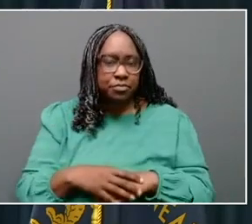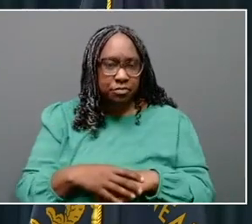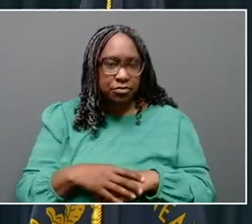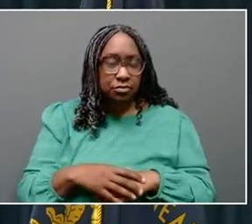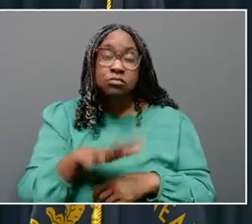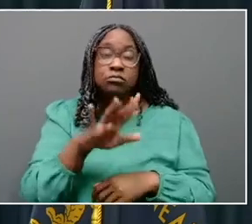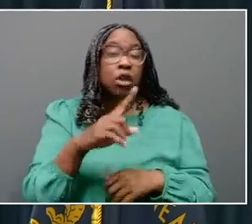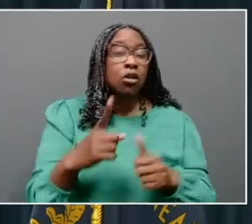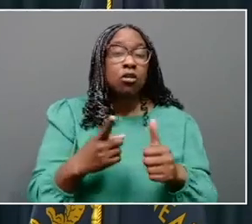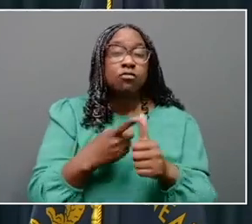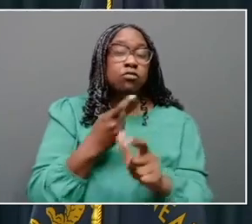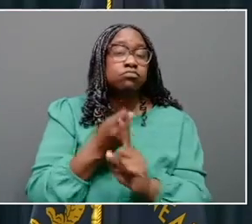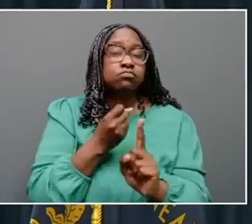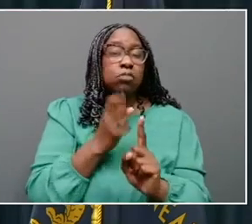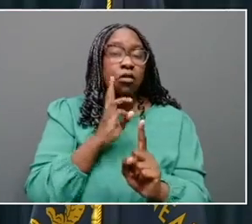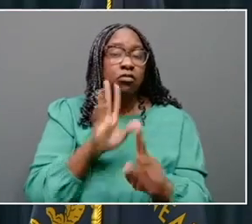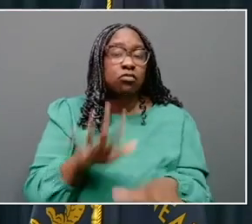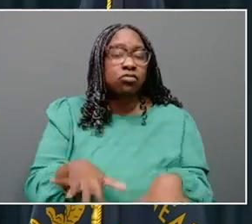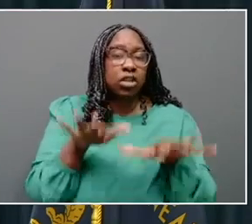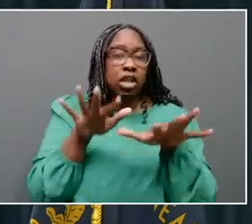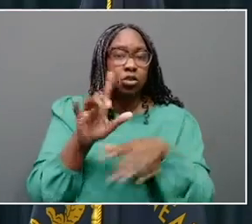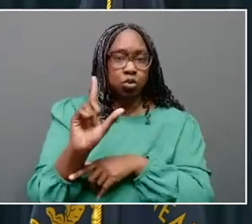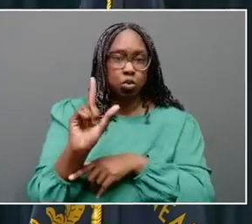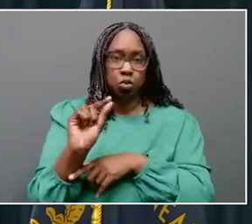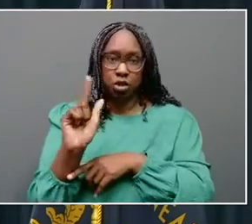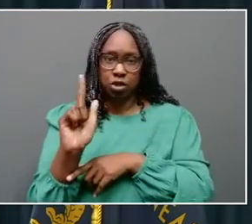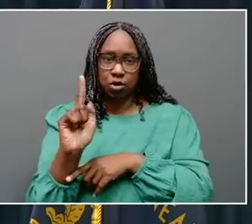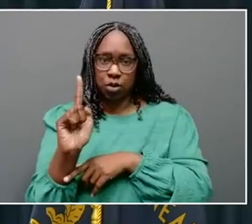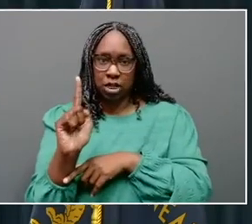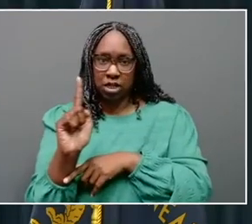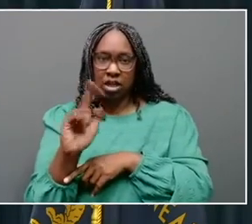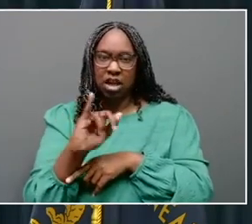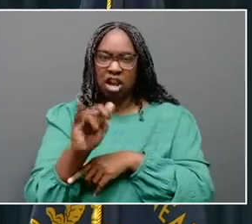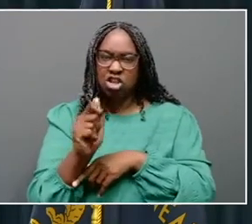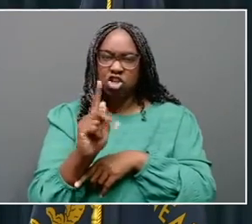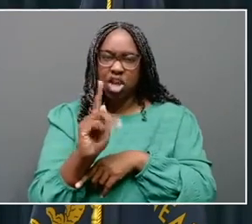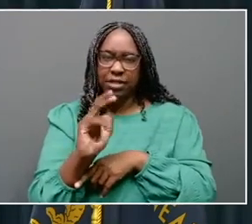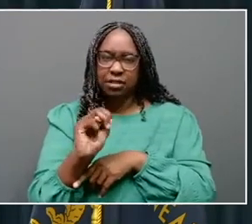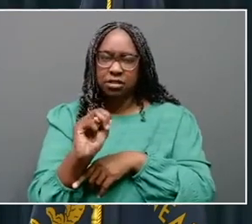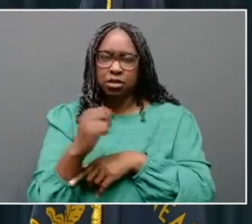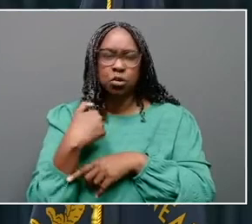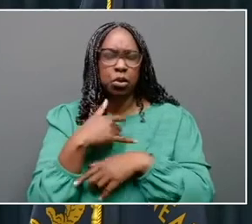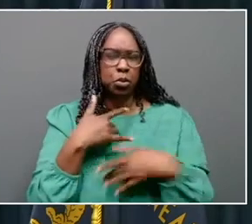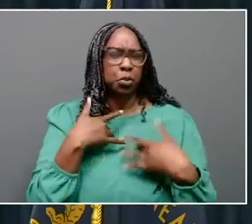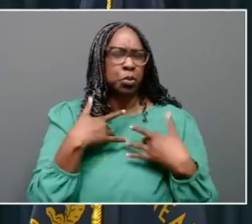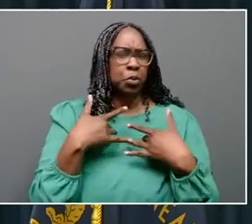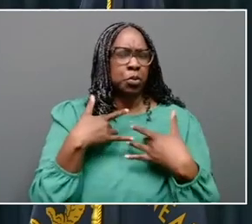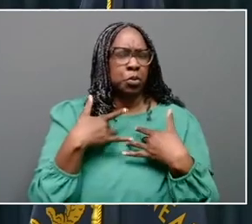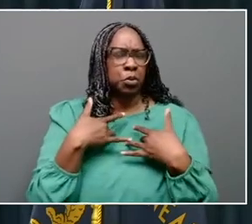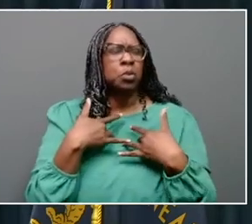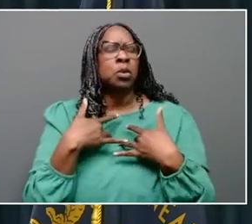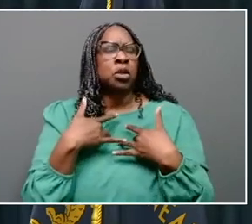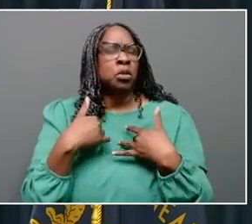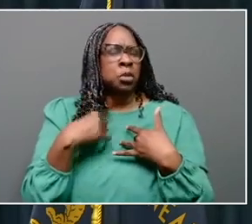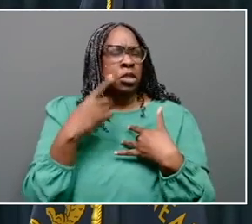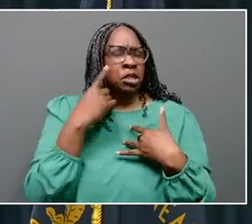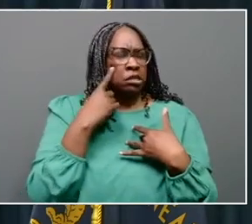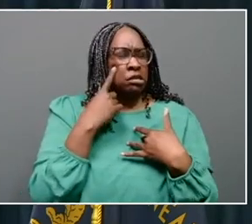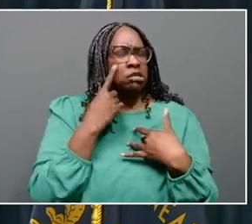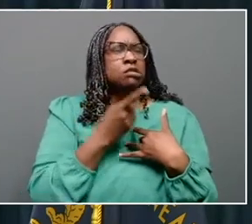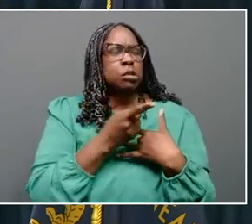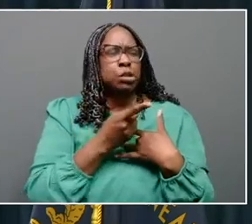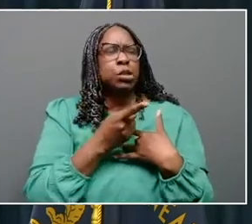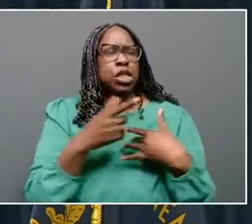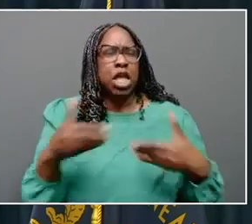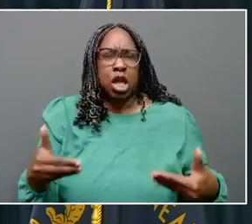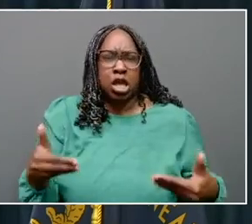in 2021 in the city of Jackson, we were very concerned that we were going to have significant failure and it could wipe